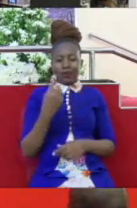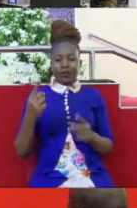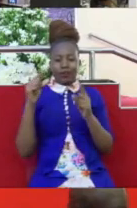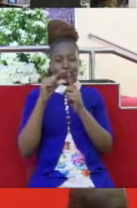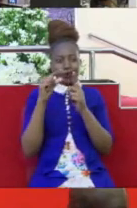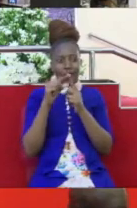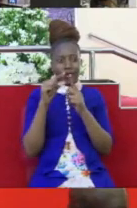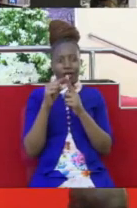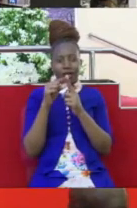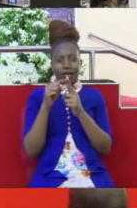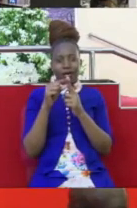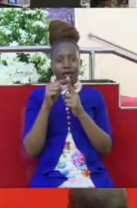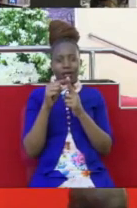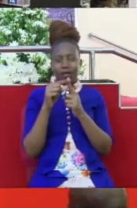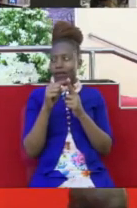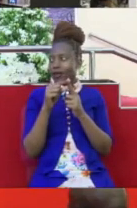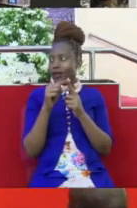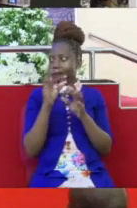word that